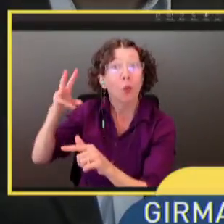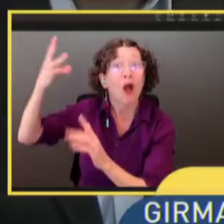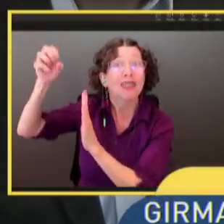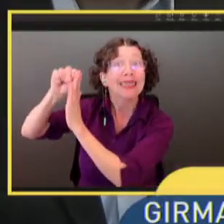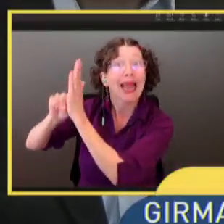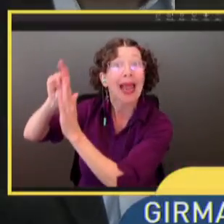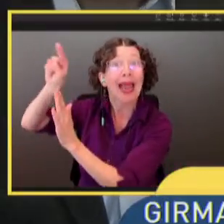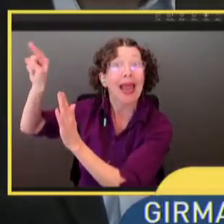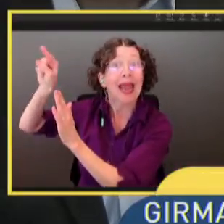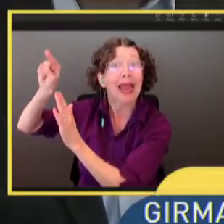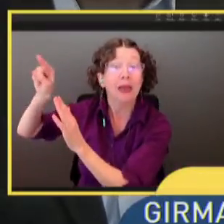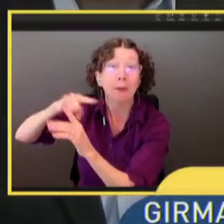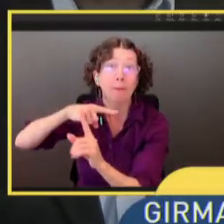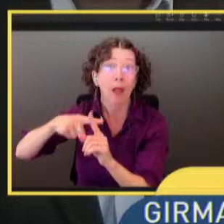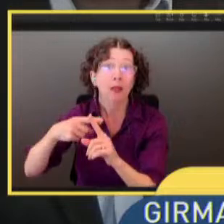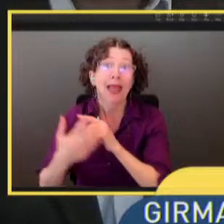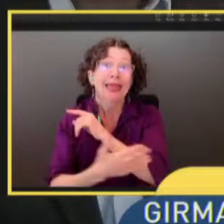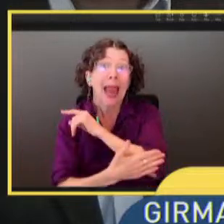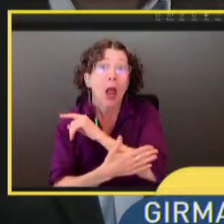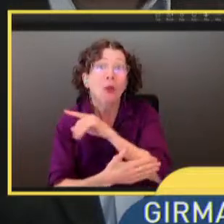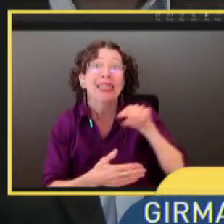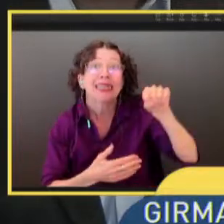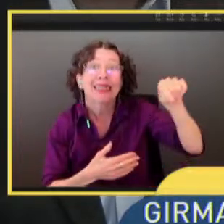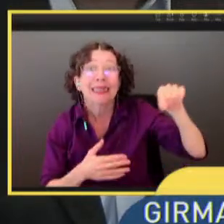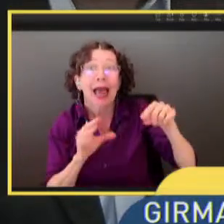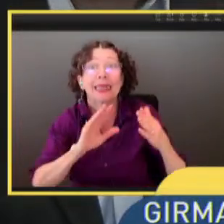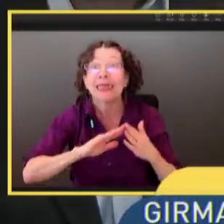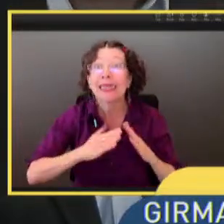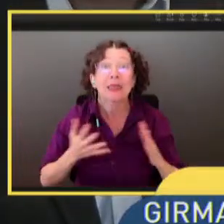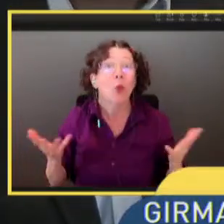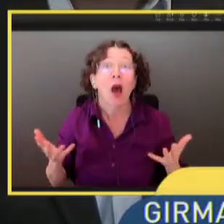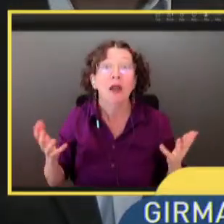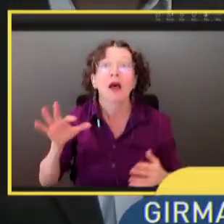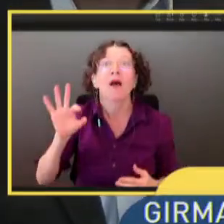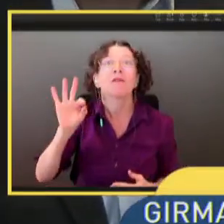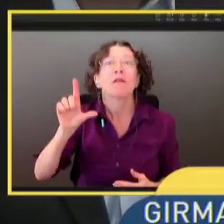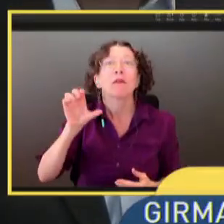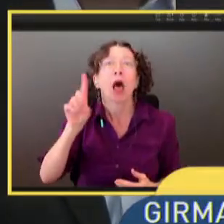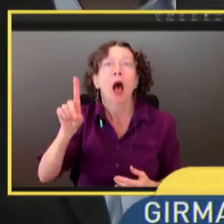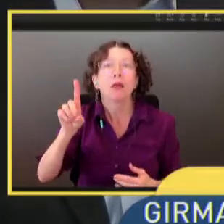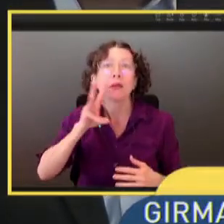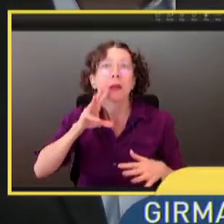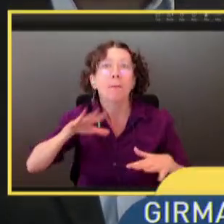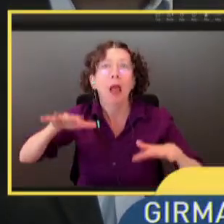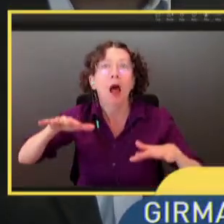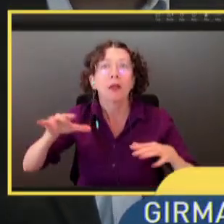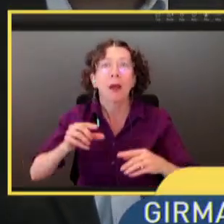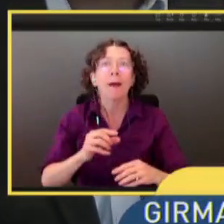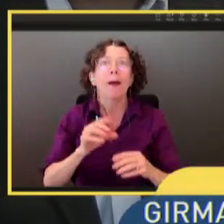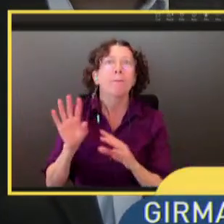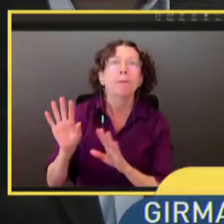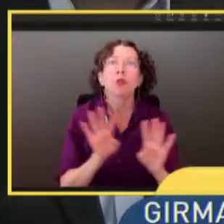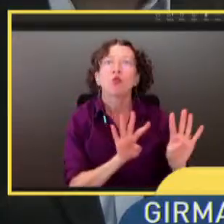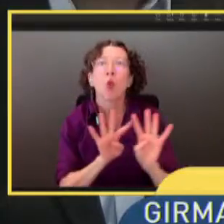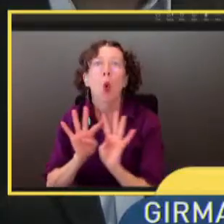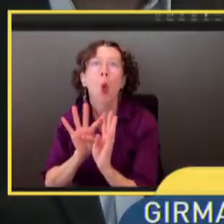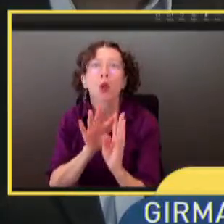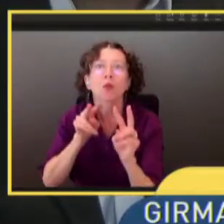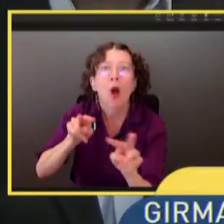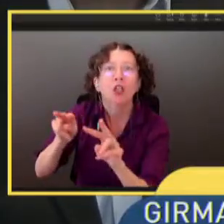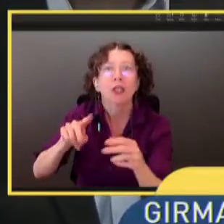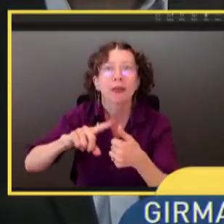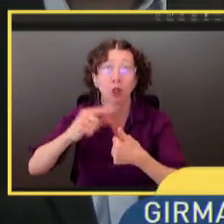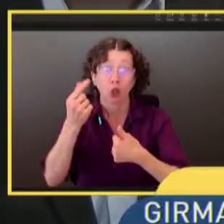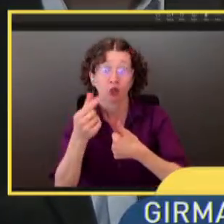and states. Here is what we're doing about it, and this is my second point. The resources that we are